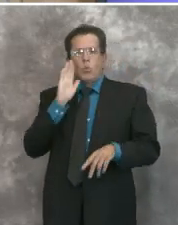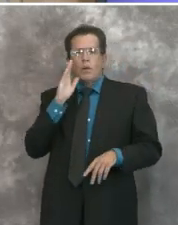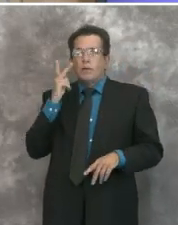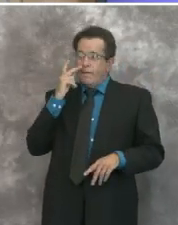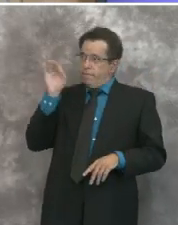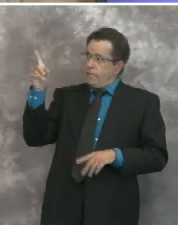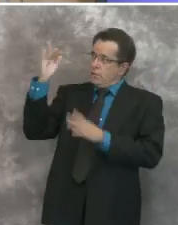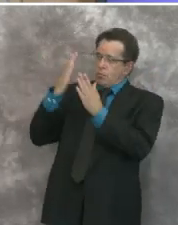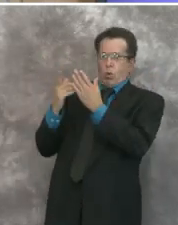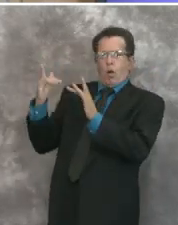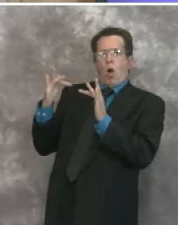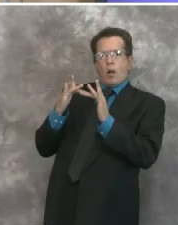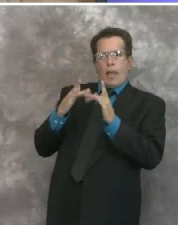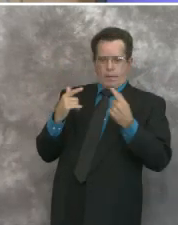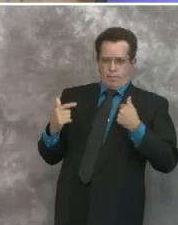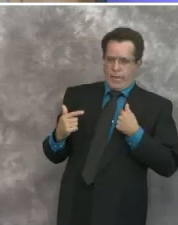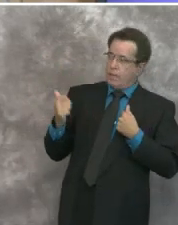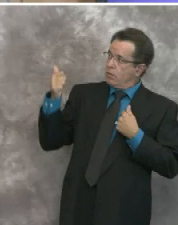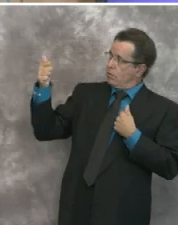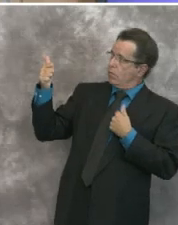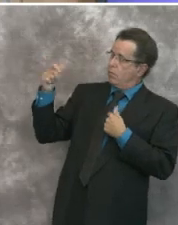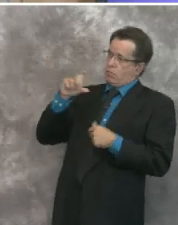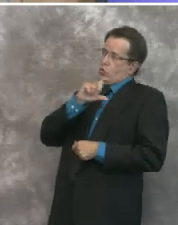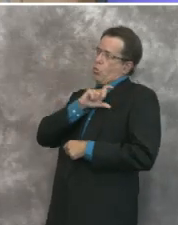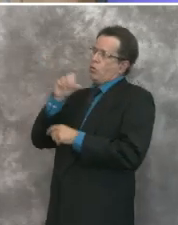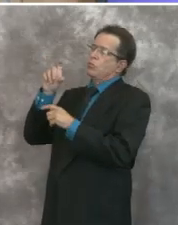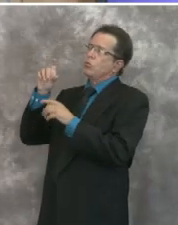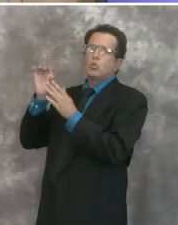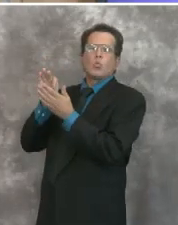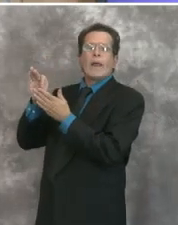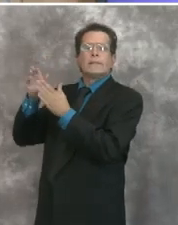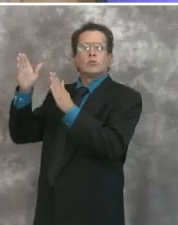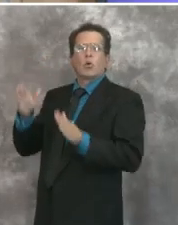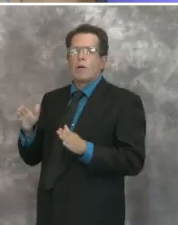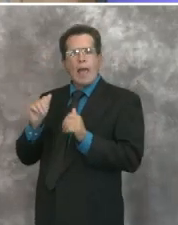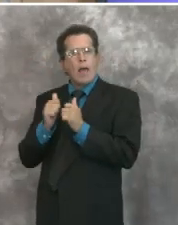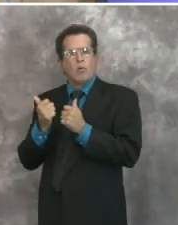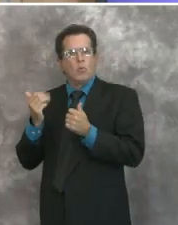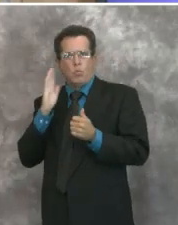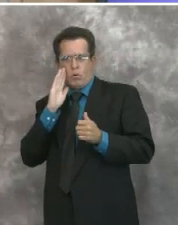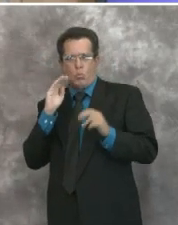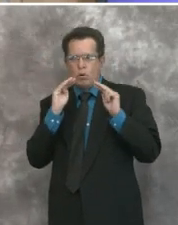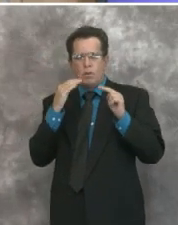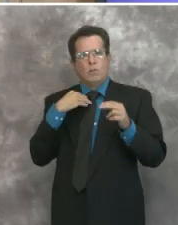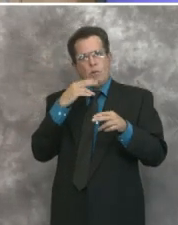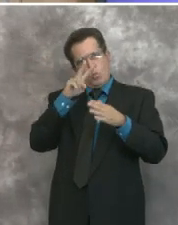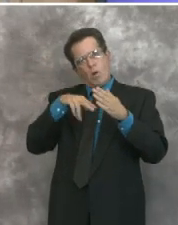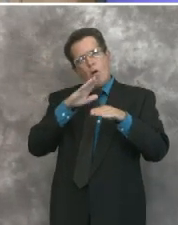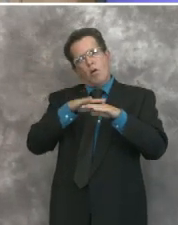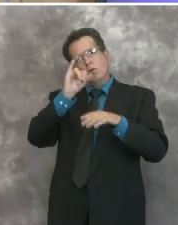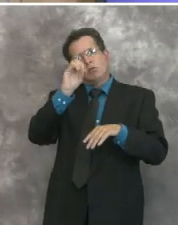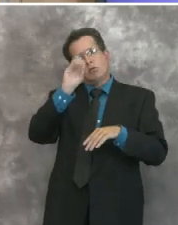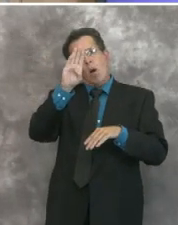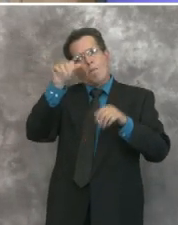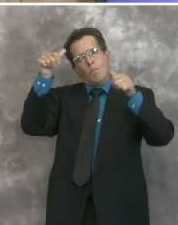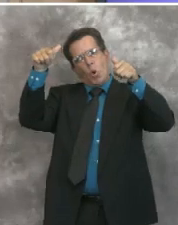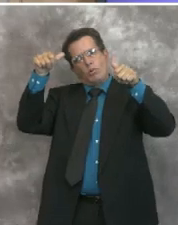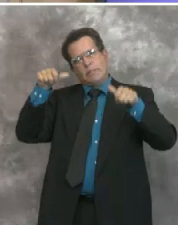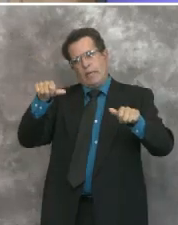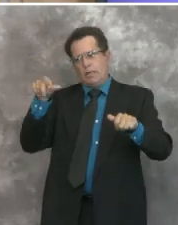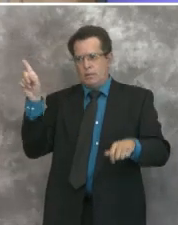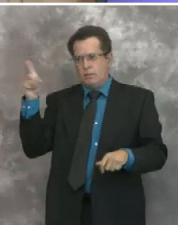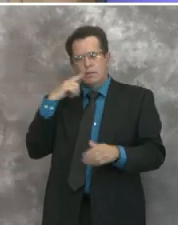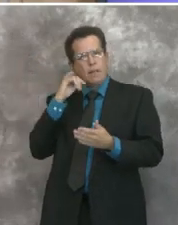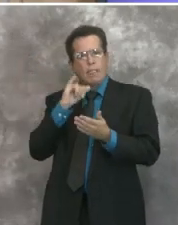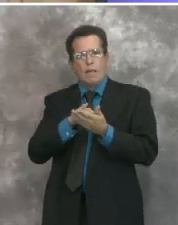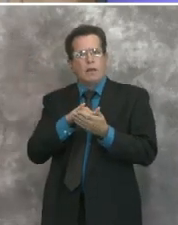tracer, and then some of the qualifications for the tracers themselves, because we're reading on the job posting that is archived that it didn't necessarily